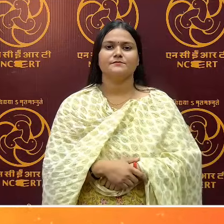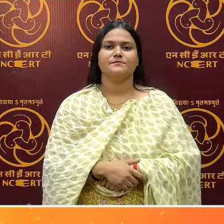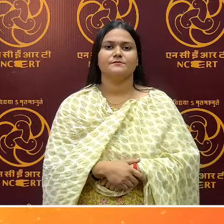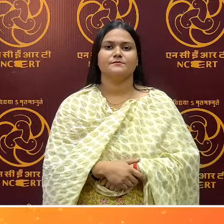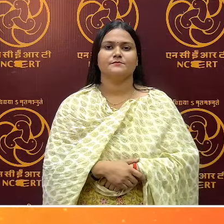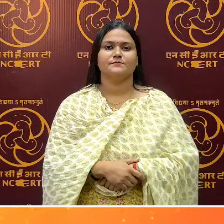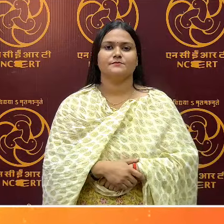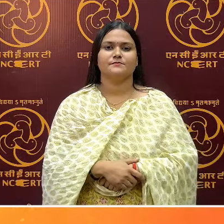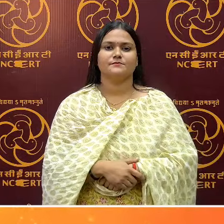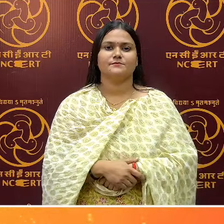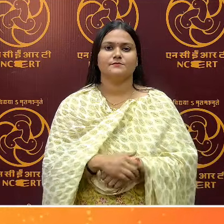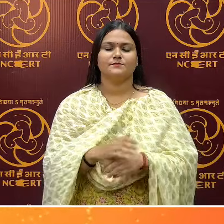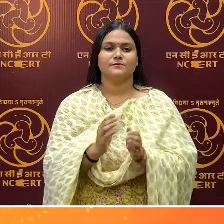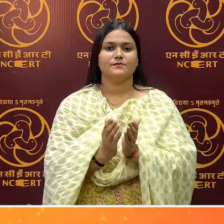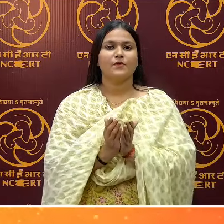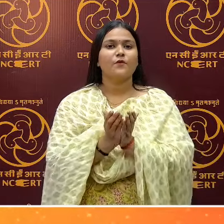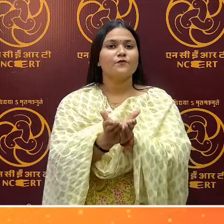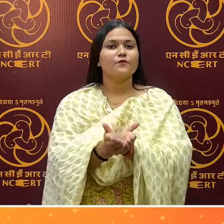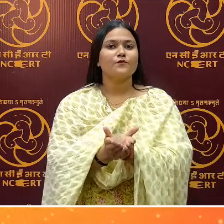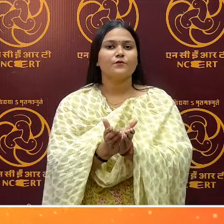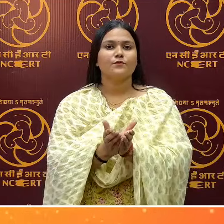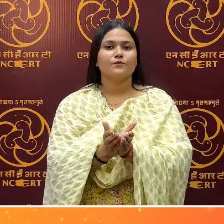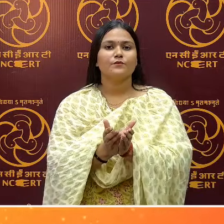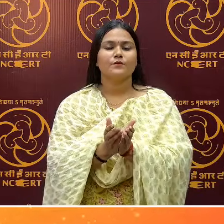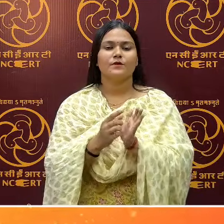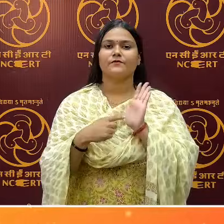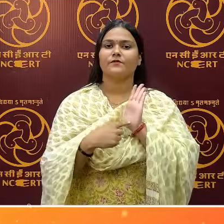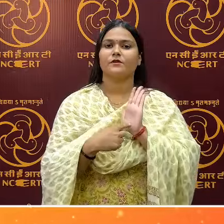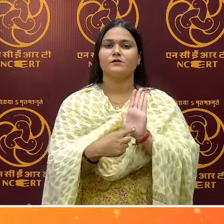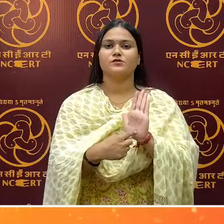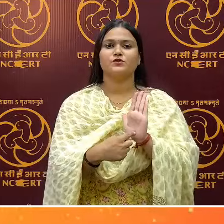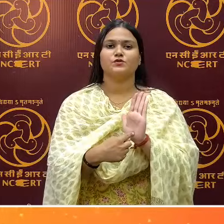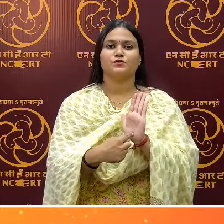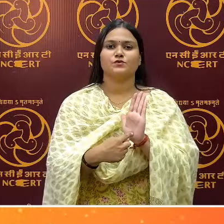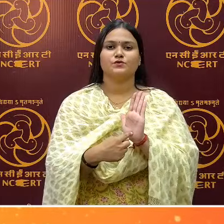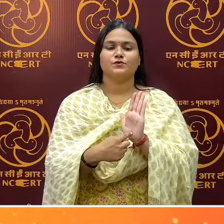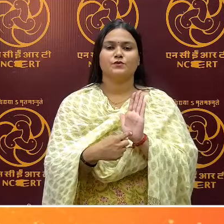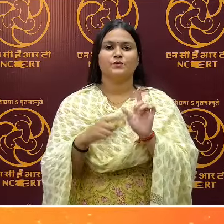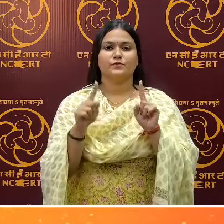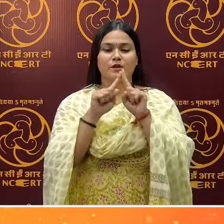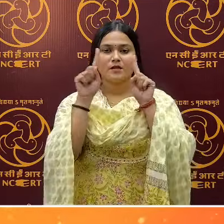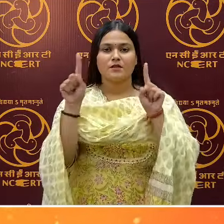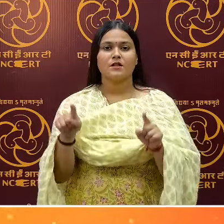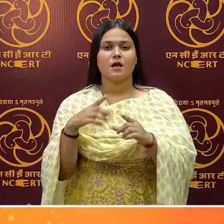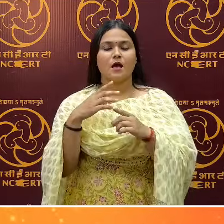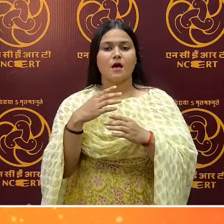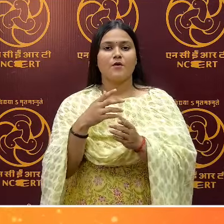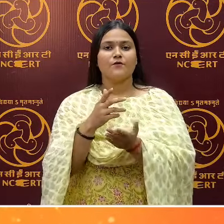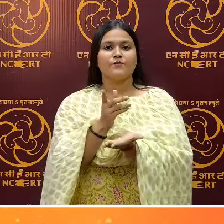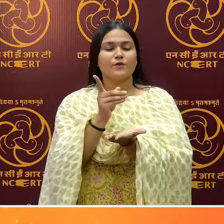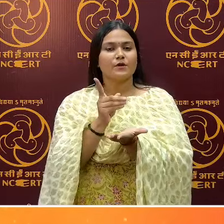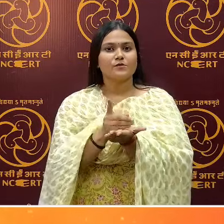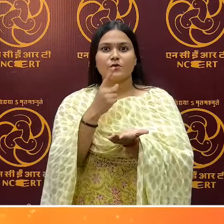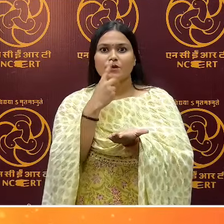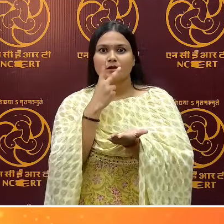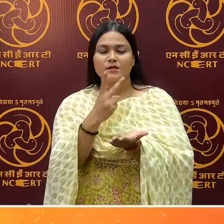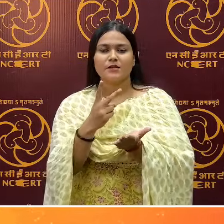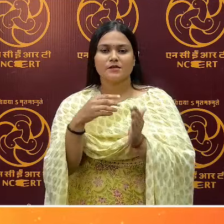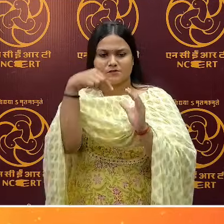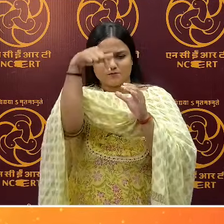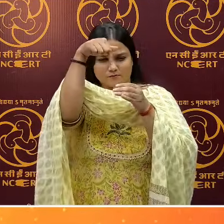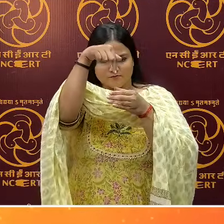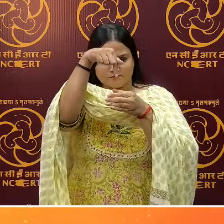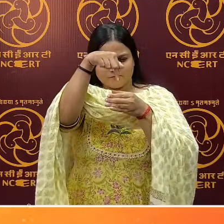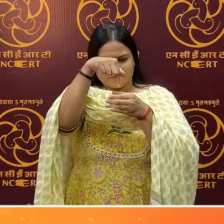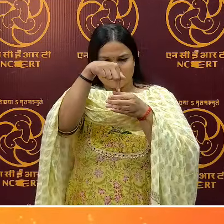It's up and floating. If I could show from the front camera also to our students. So sinking